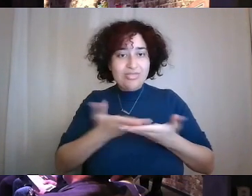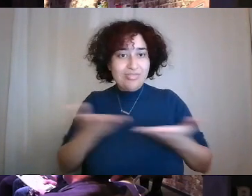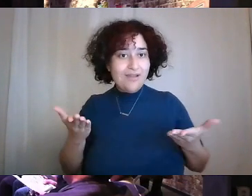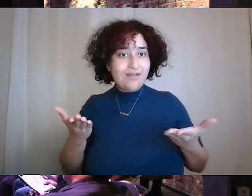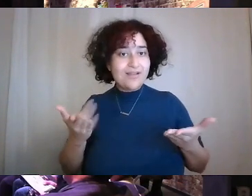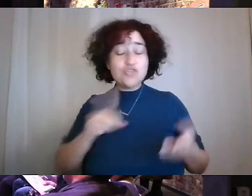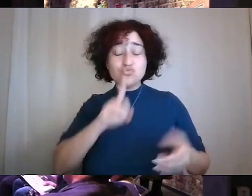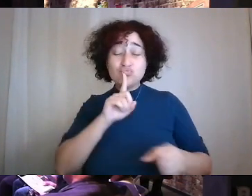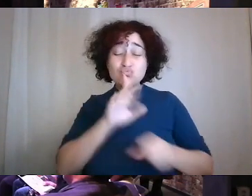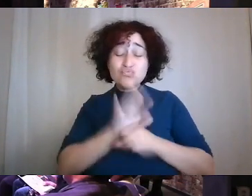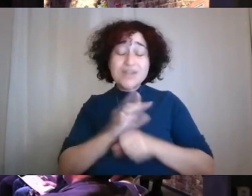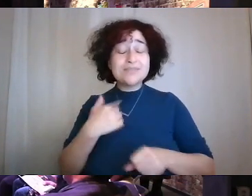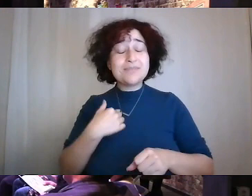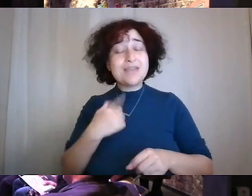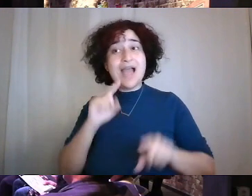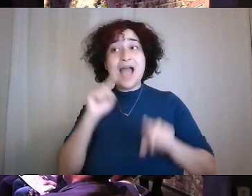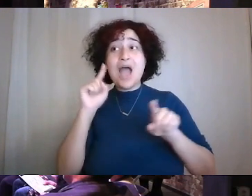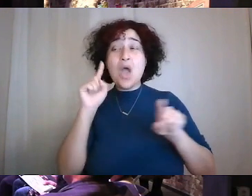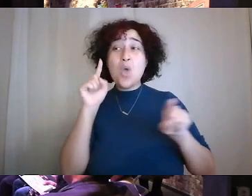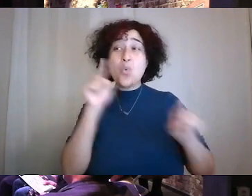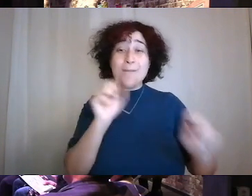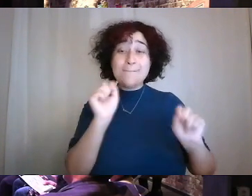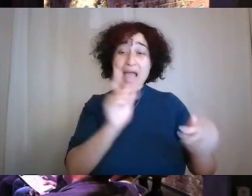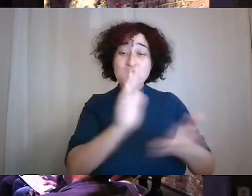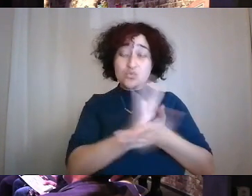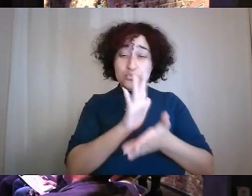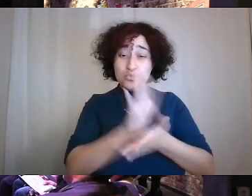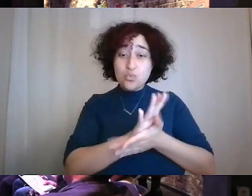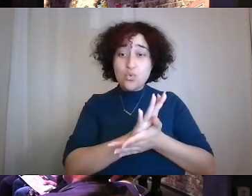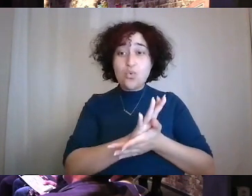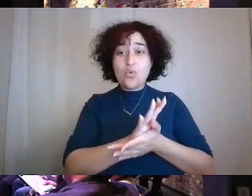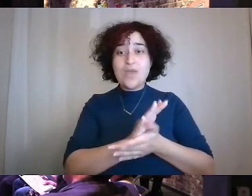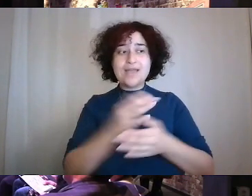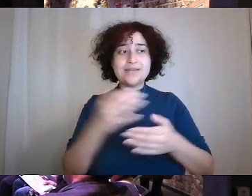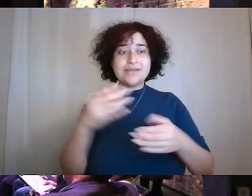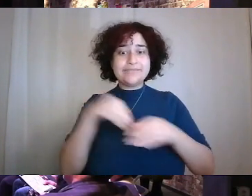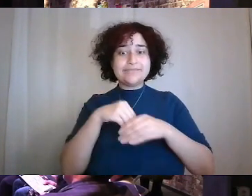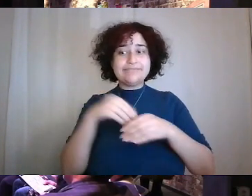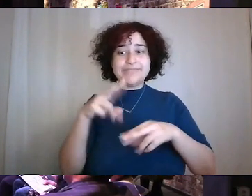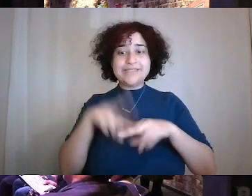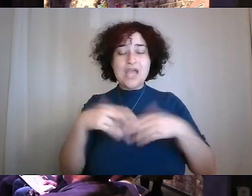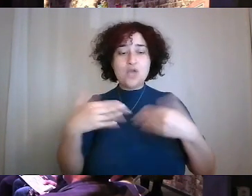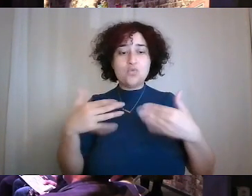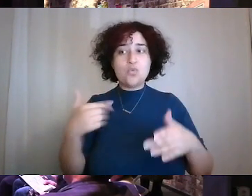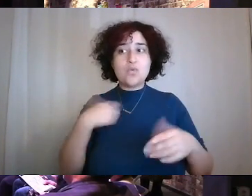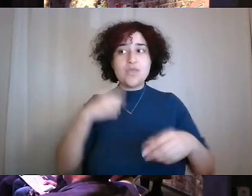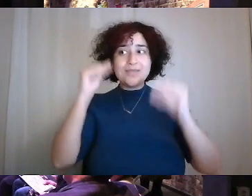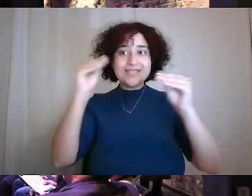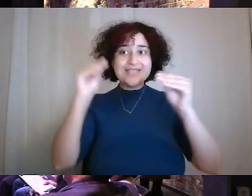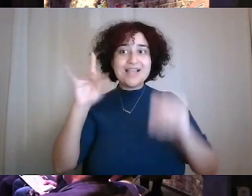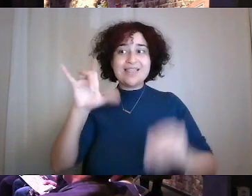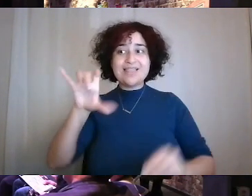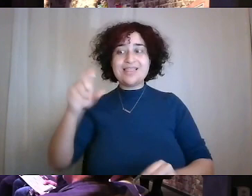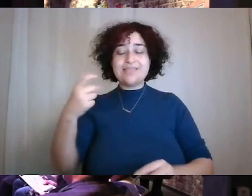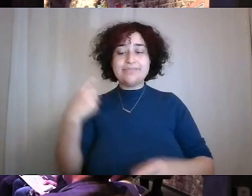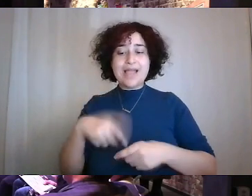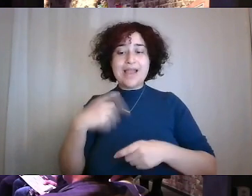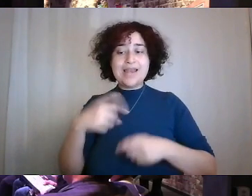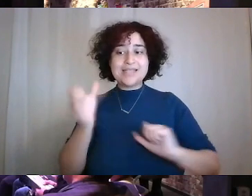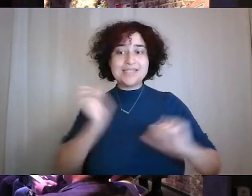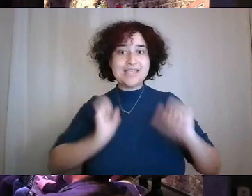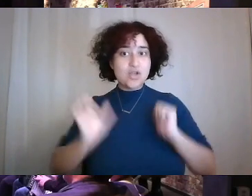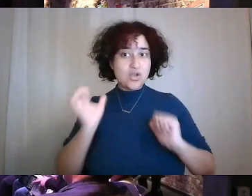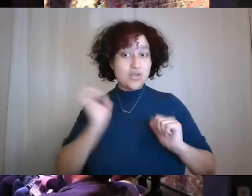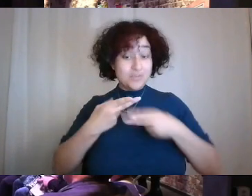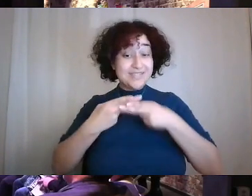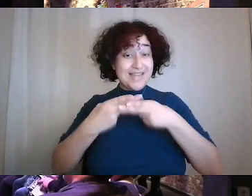trust me, when I went back to school and sat in a room where they were teaching Latinx theater, that was the name of the course, and students around the room said, oh,